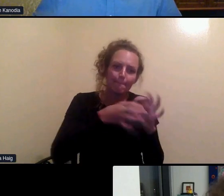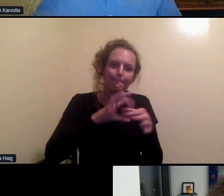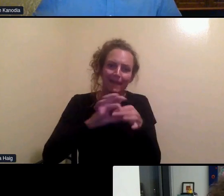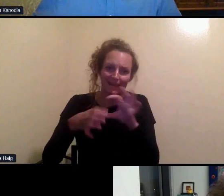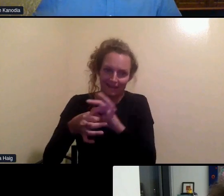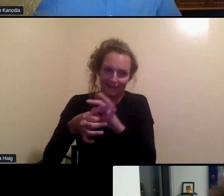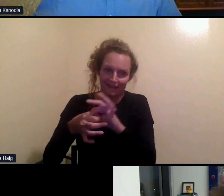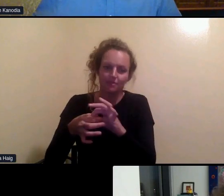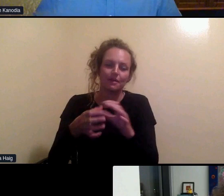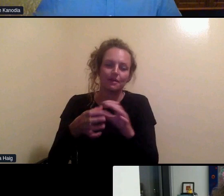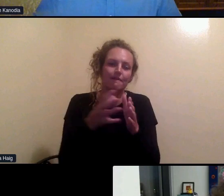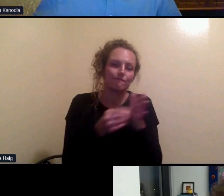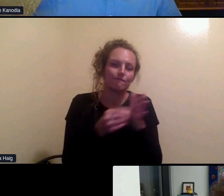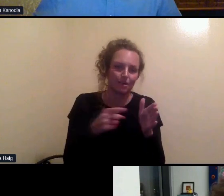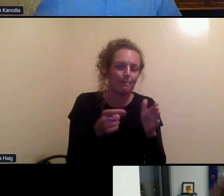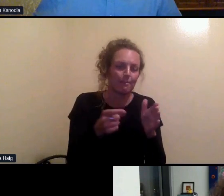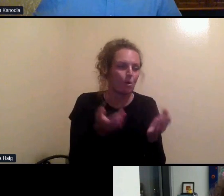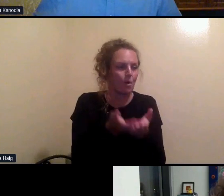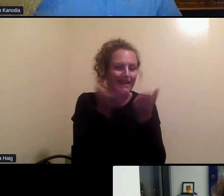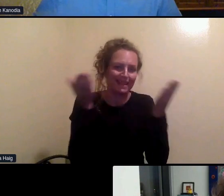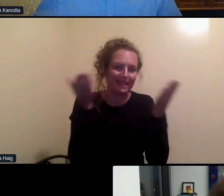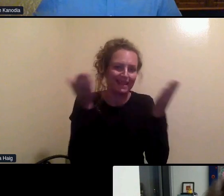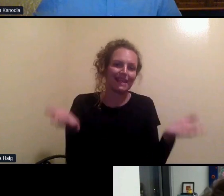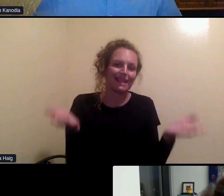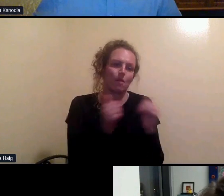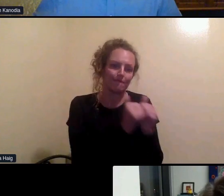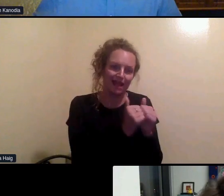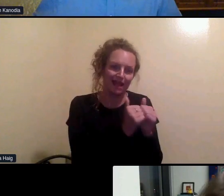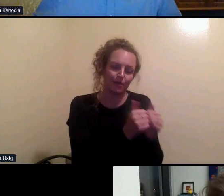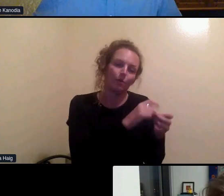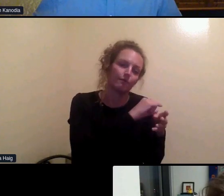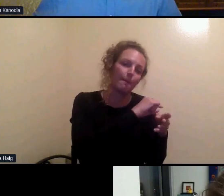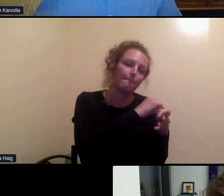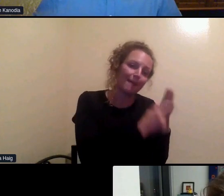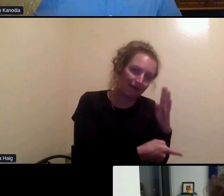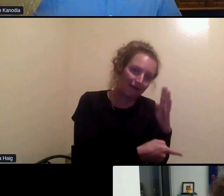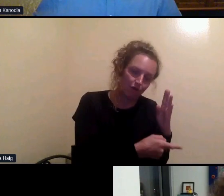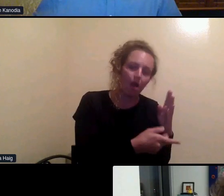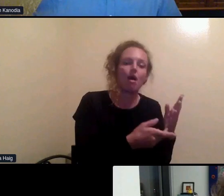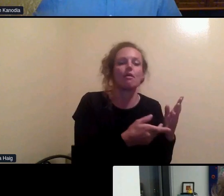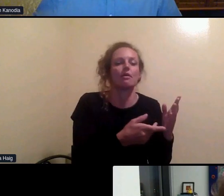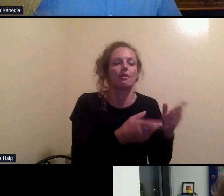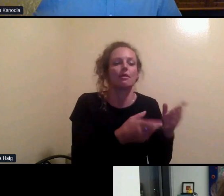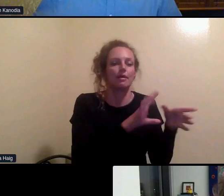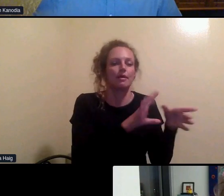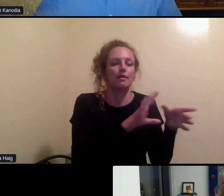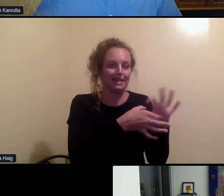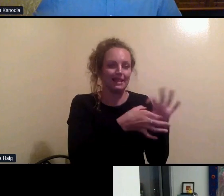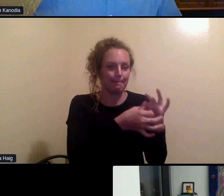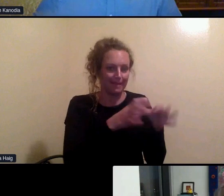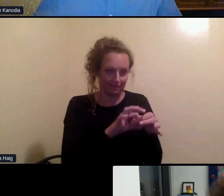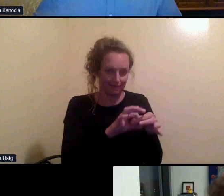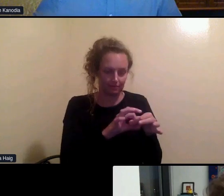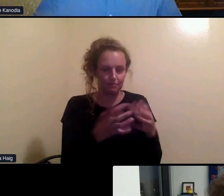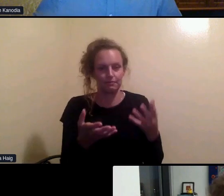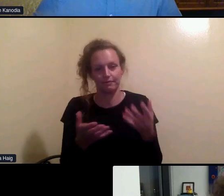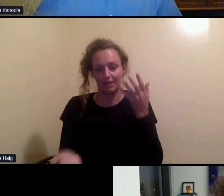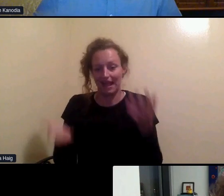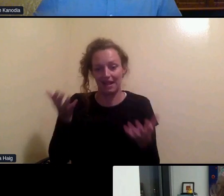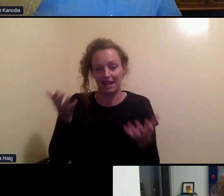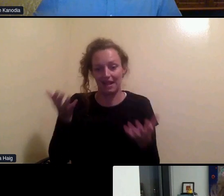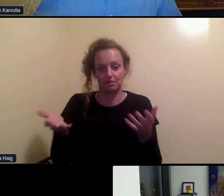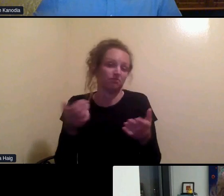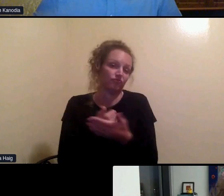equal value. And so I think when you build that into procurement, but why aren't we building it into accreditation? So why can't there can be no account, you know,